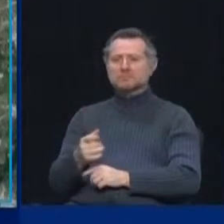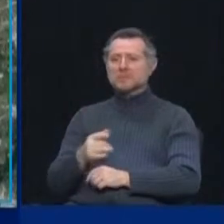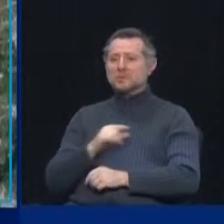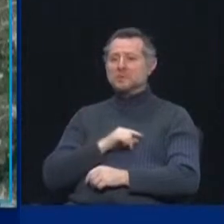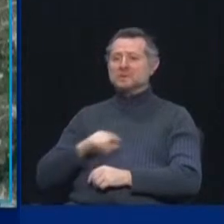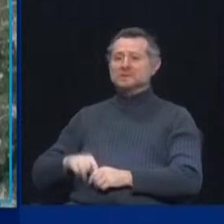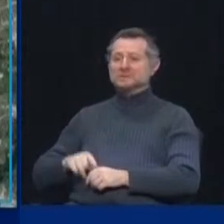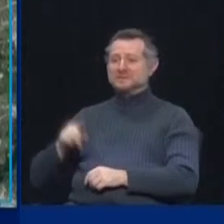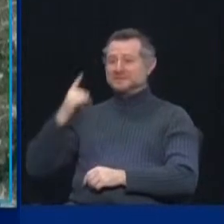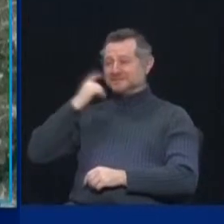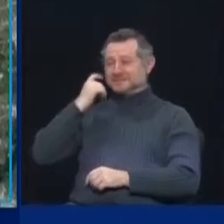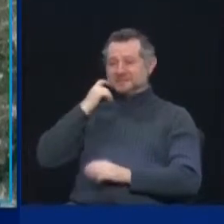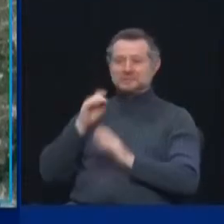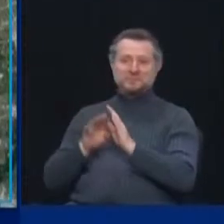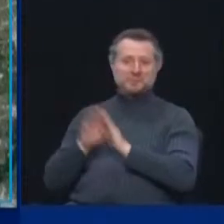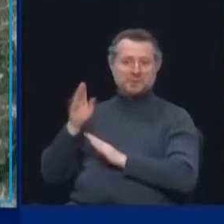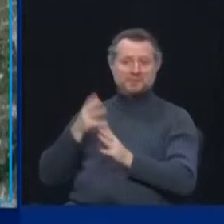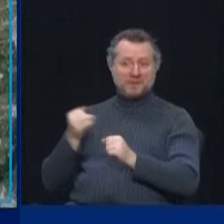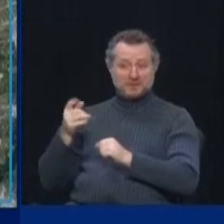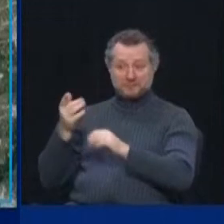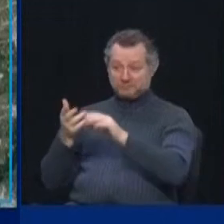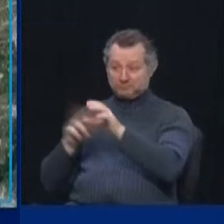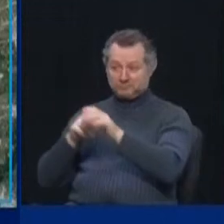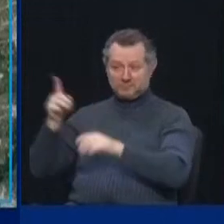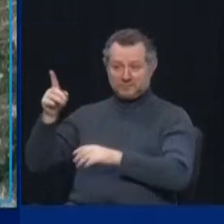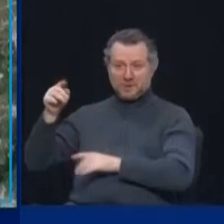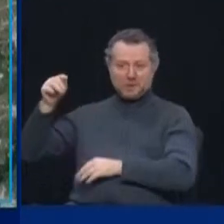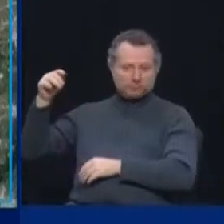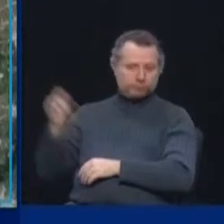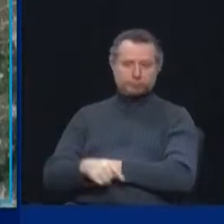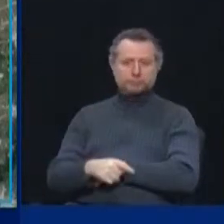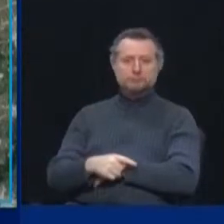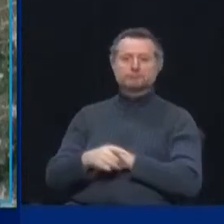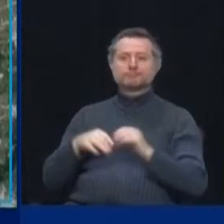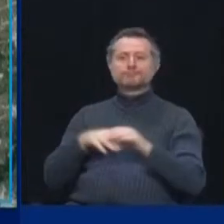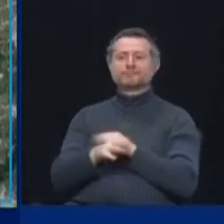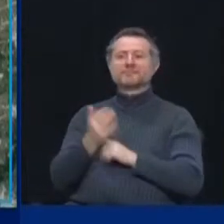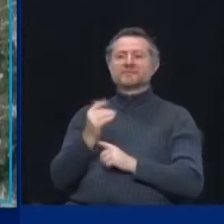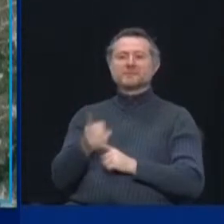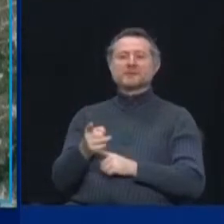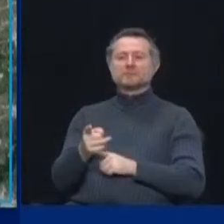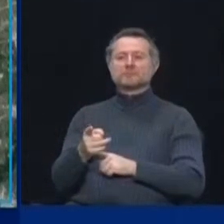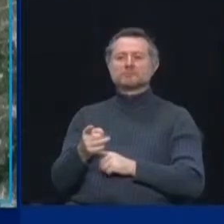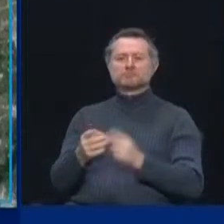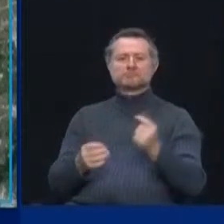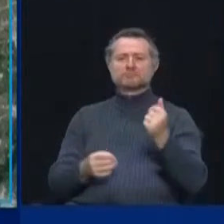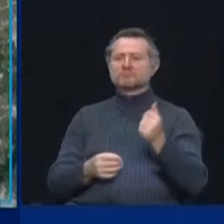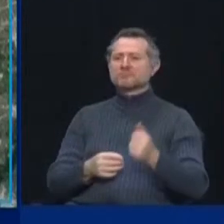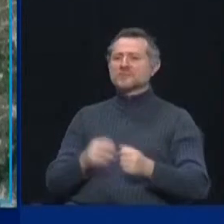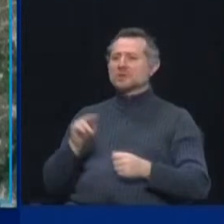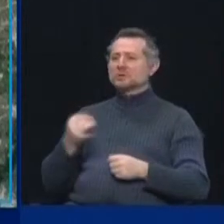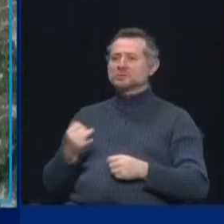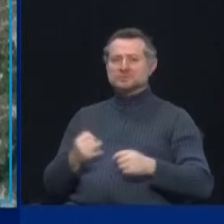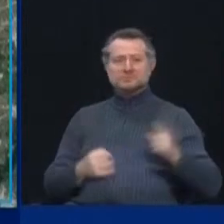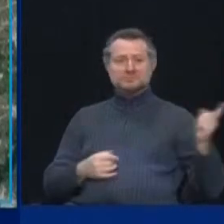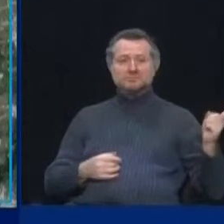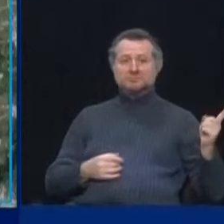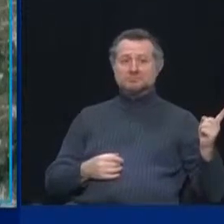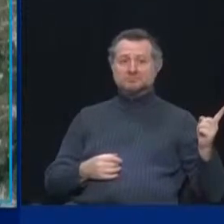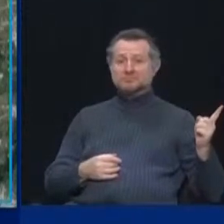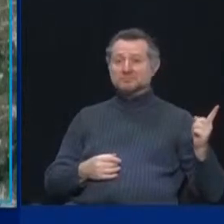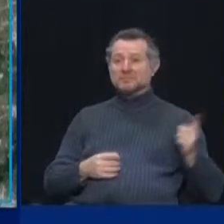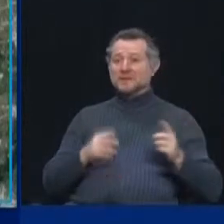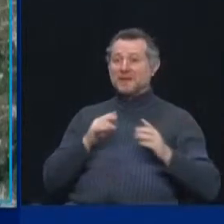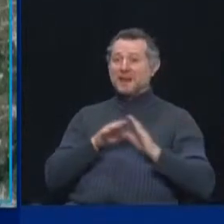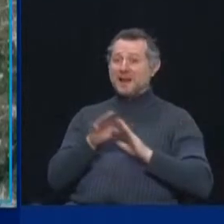redeveloped fastest, you get on a train, you're in Manhattan, 15 minutes. New Jersey, you look at all that development